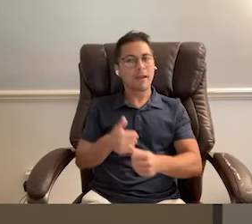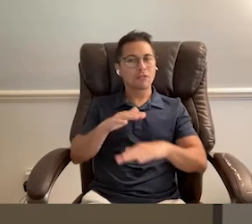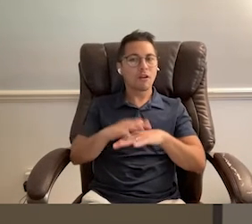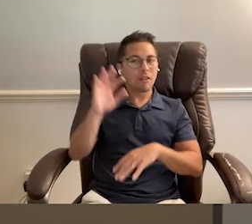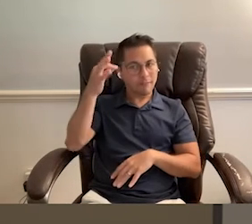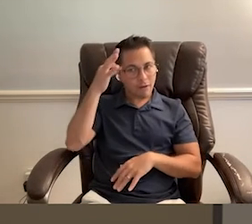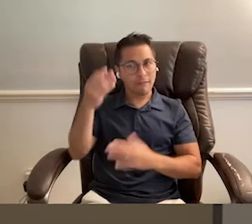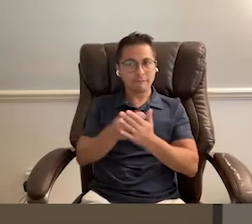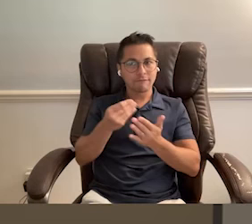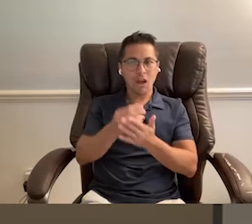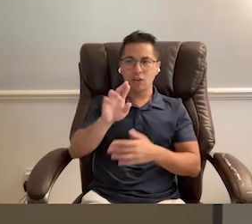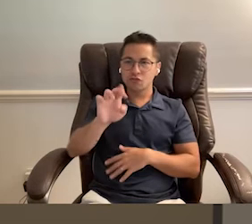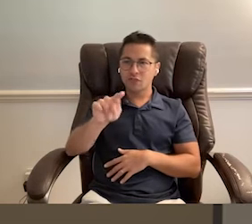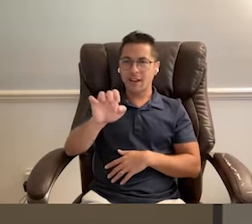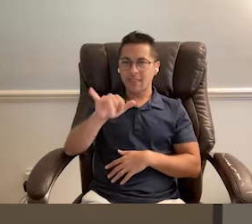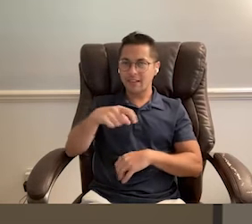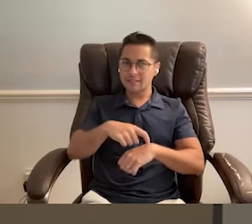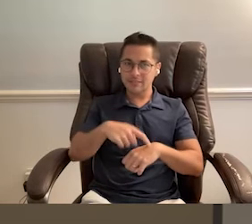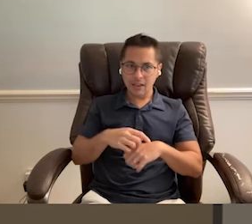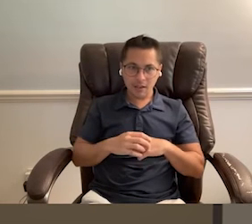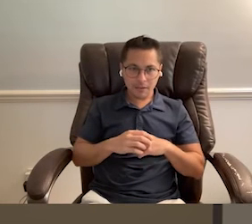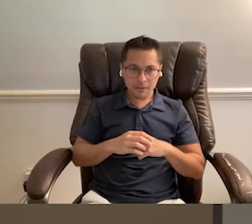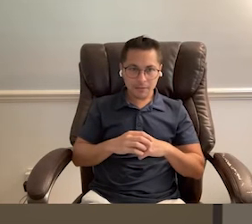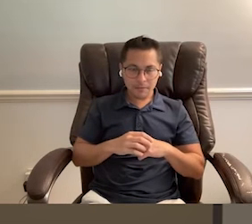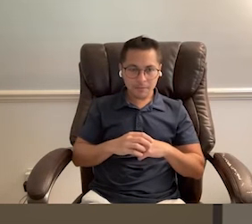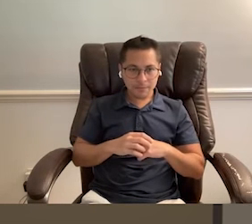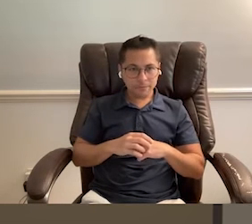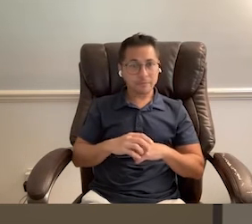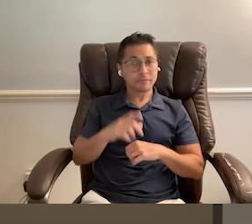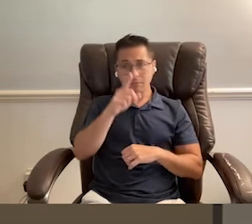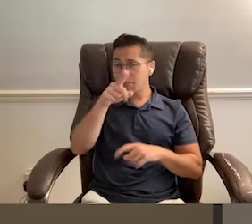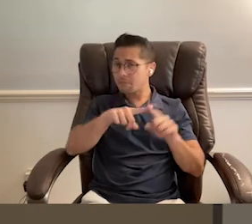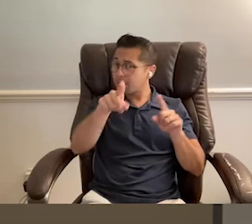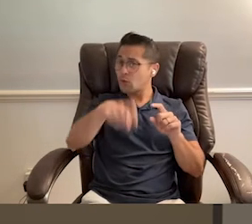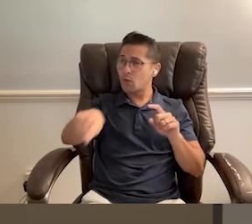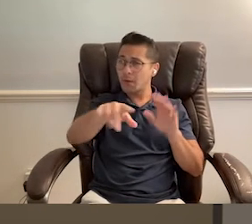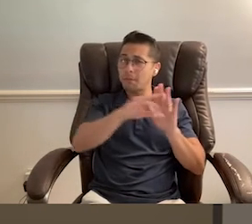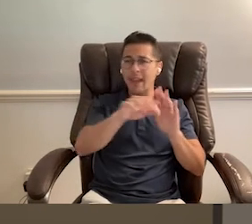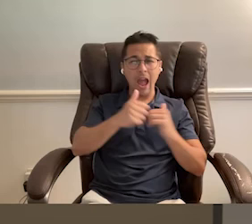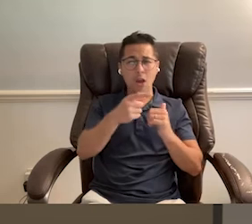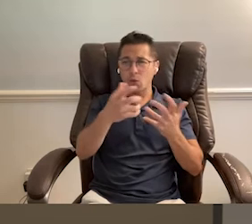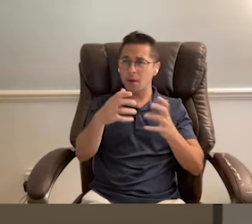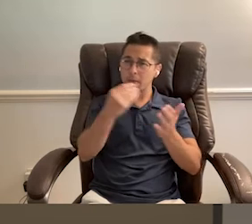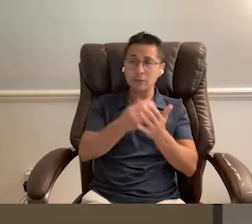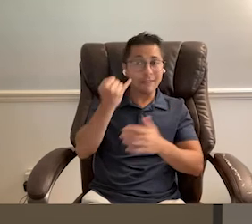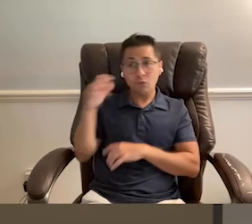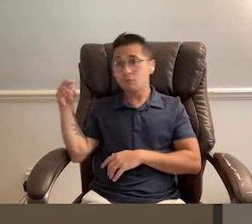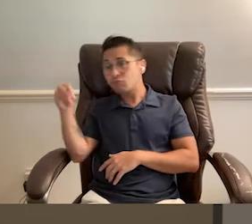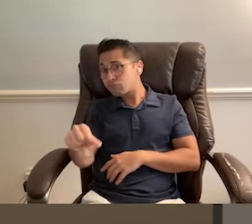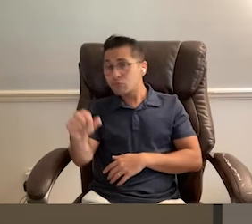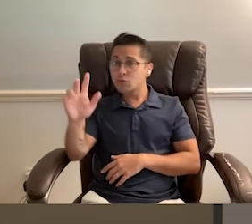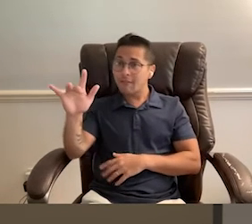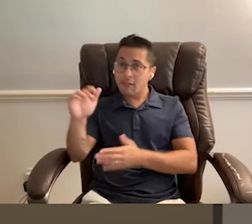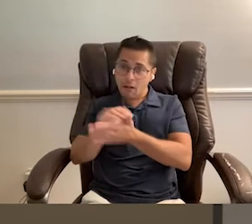usually minus a few basis points. But you get to choose how you want your money. So if you put $25, it says, do I want to put $5